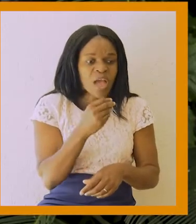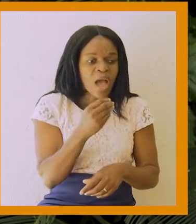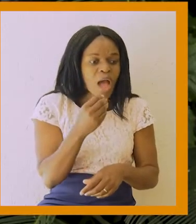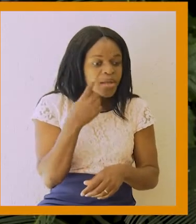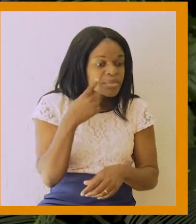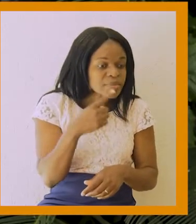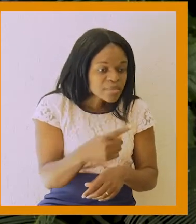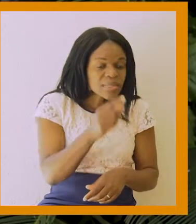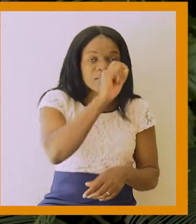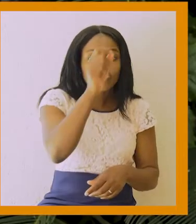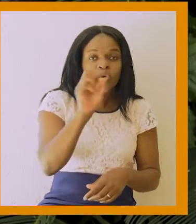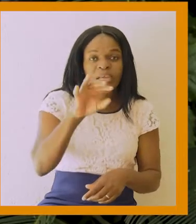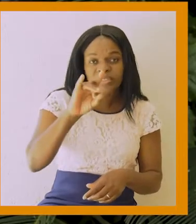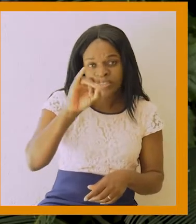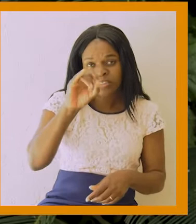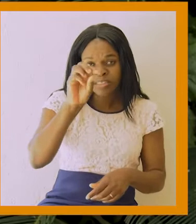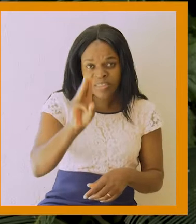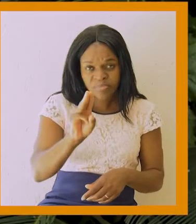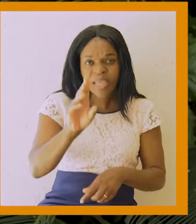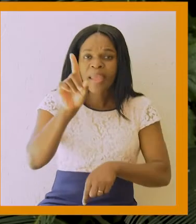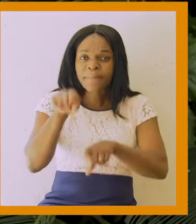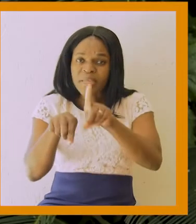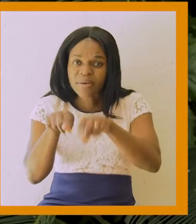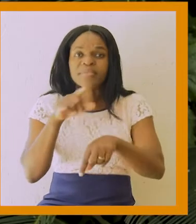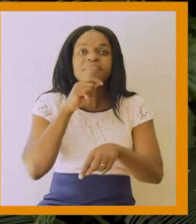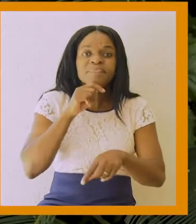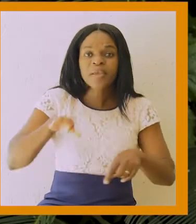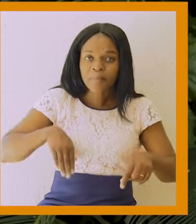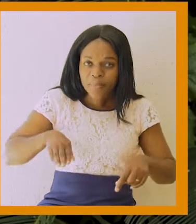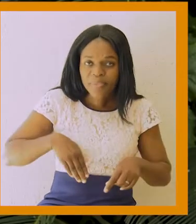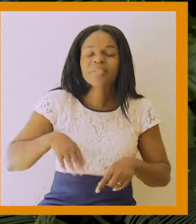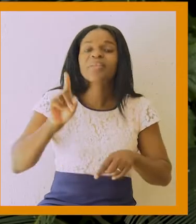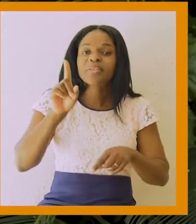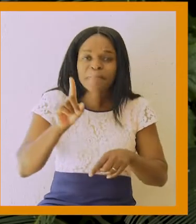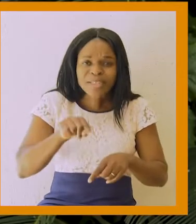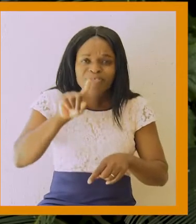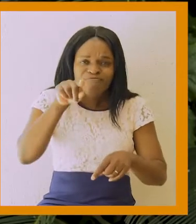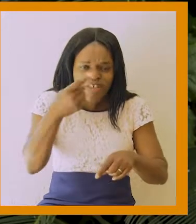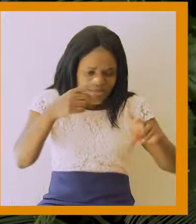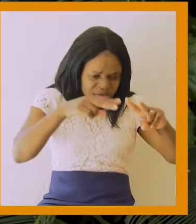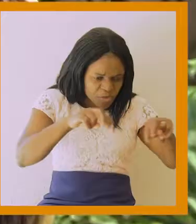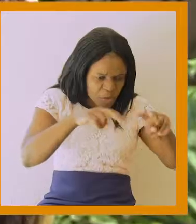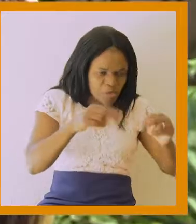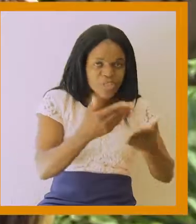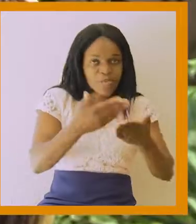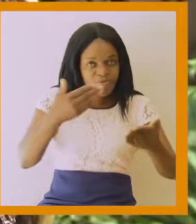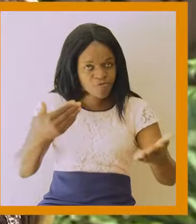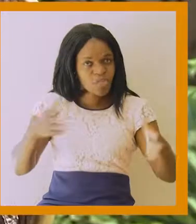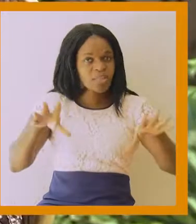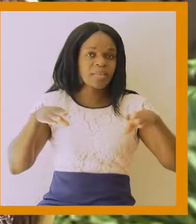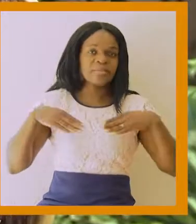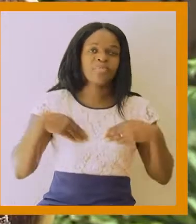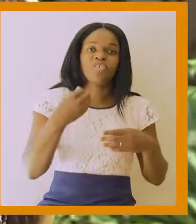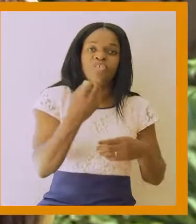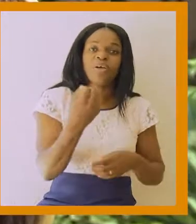do all the ground checks that are necessary before allowing someone to go. Looking